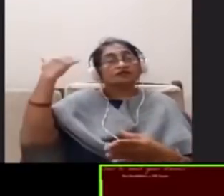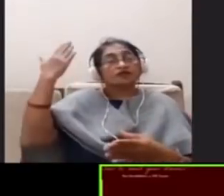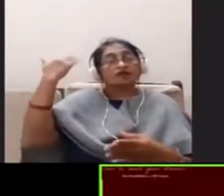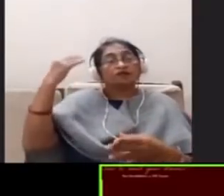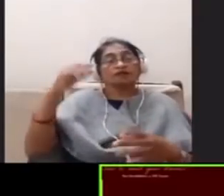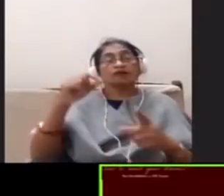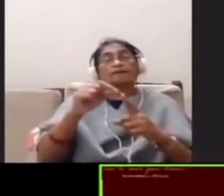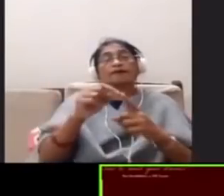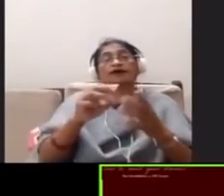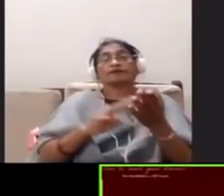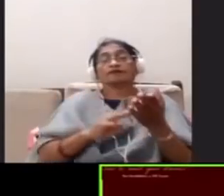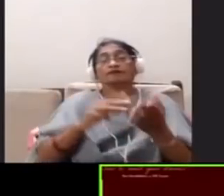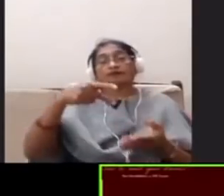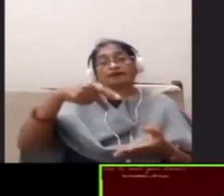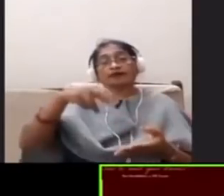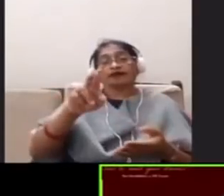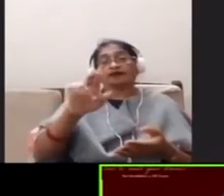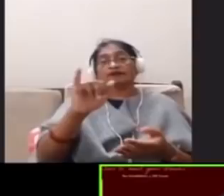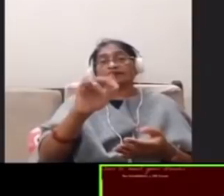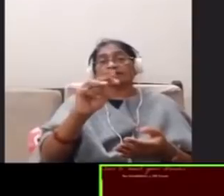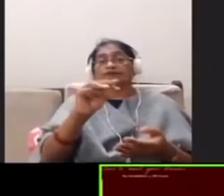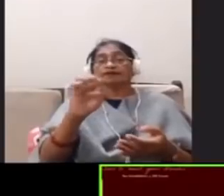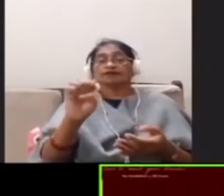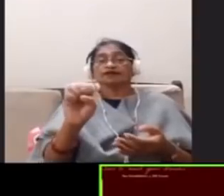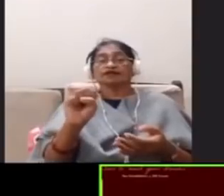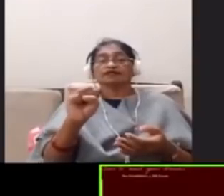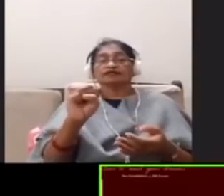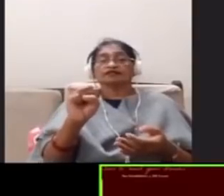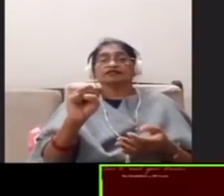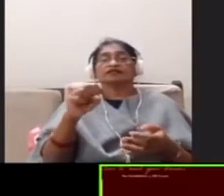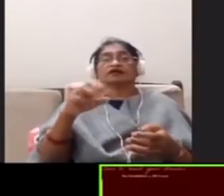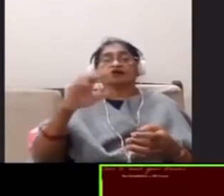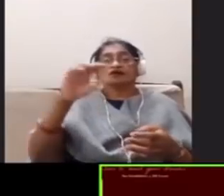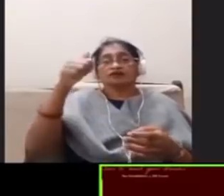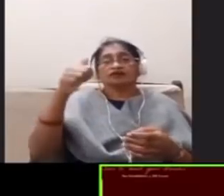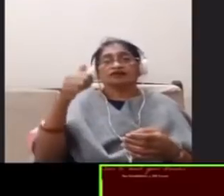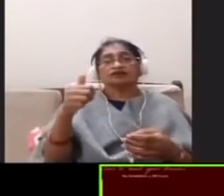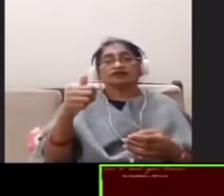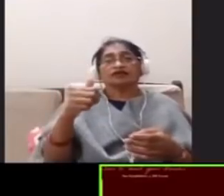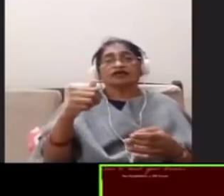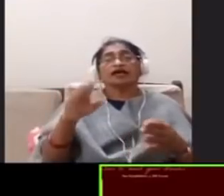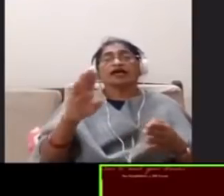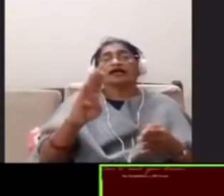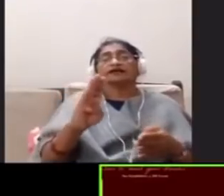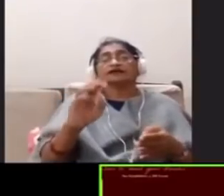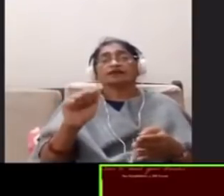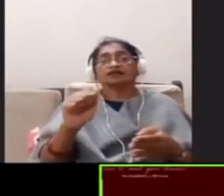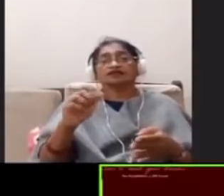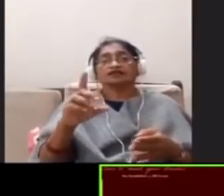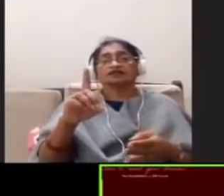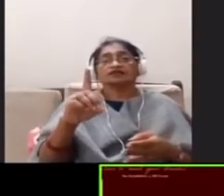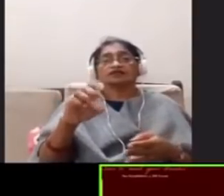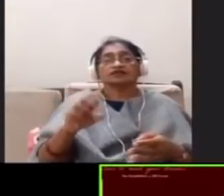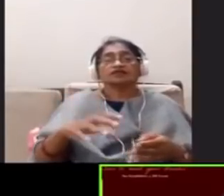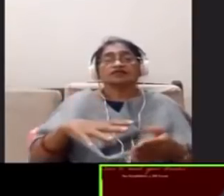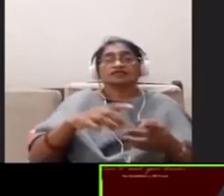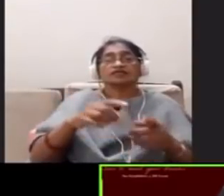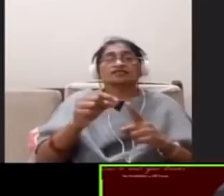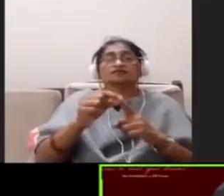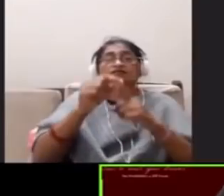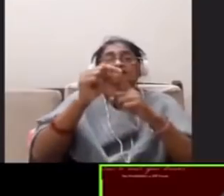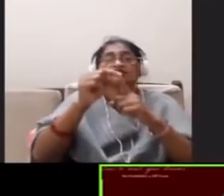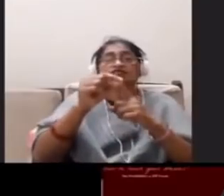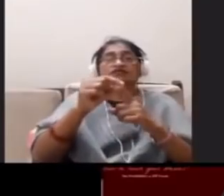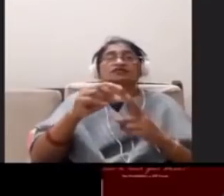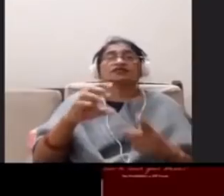Kenya. He hails from Kiambu country and has a bachelor's degree in special education, French studies, and